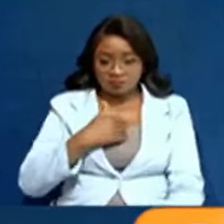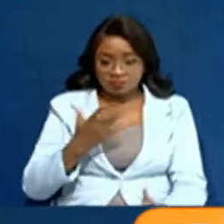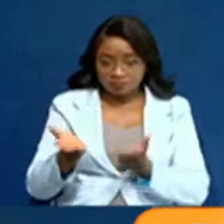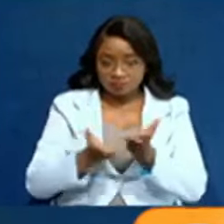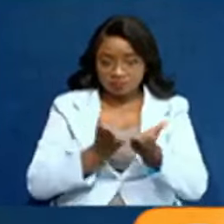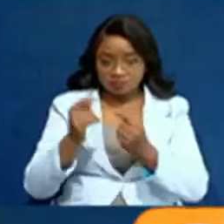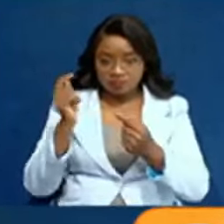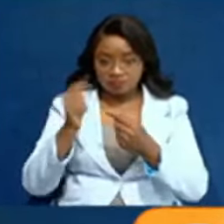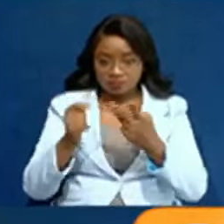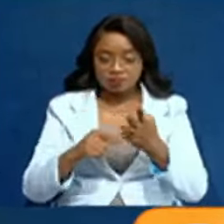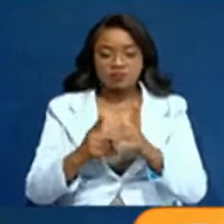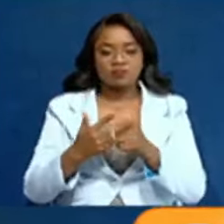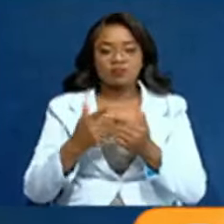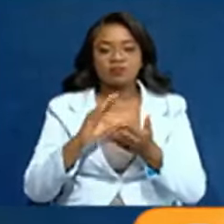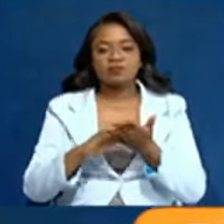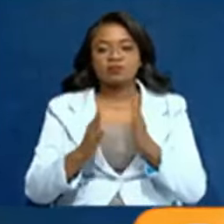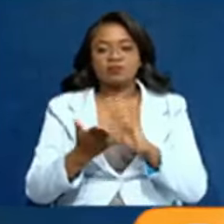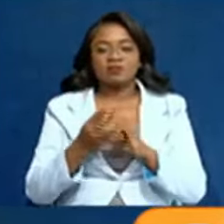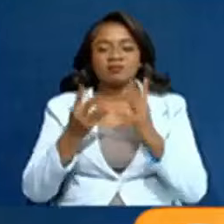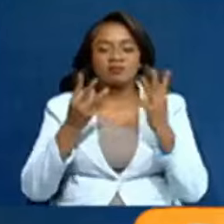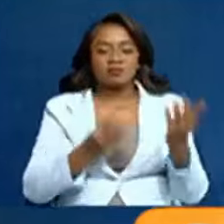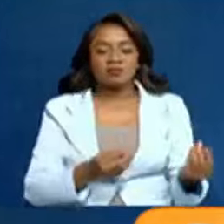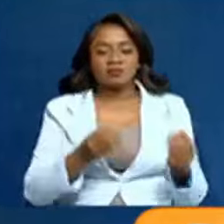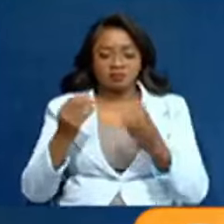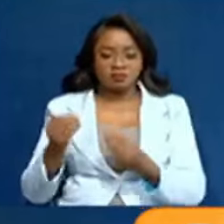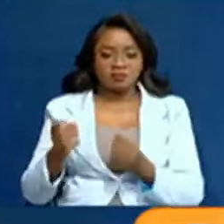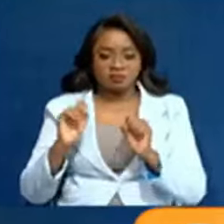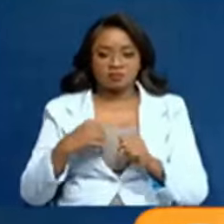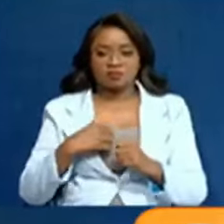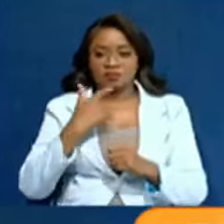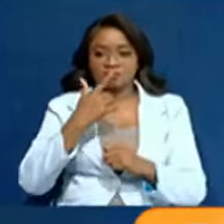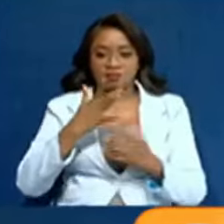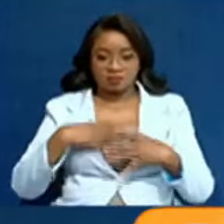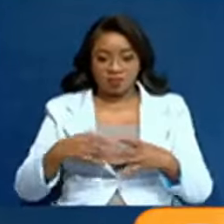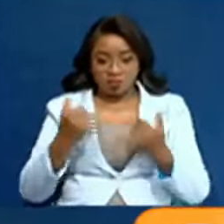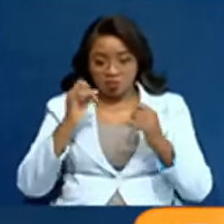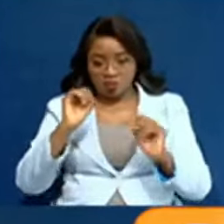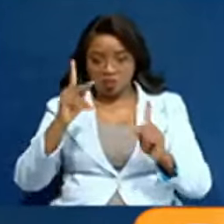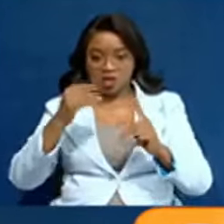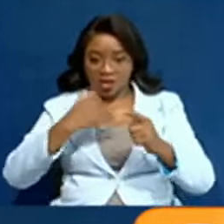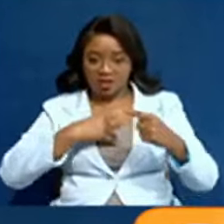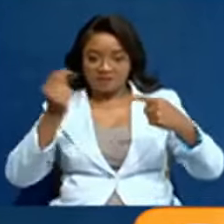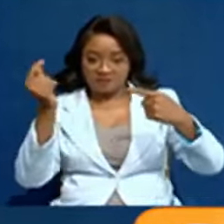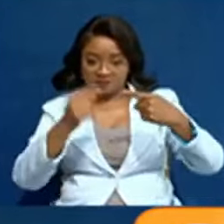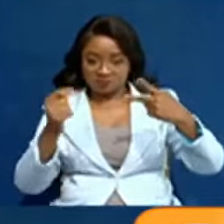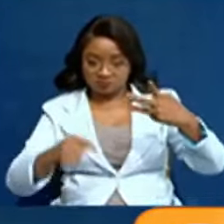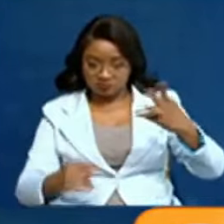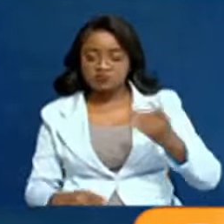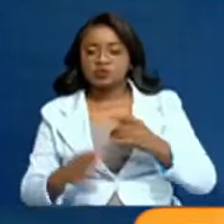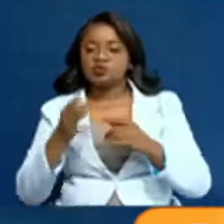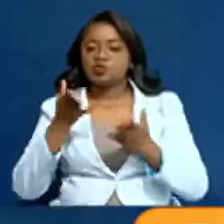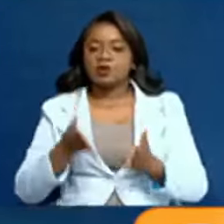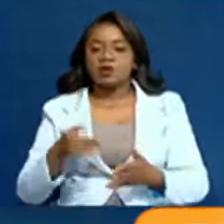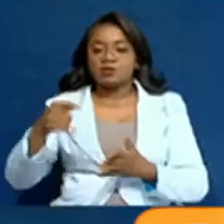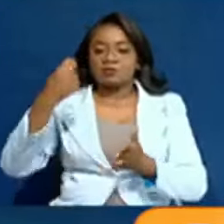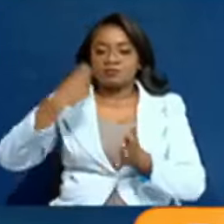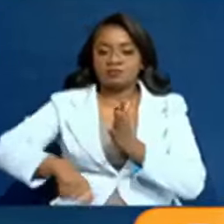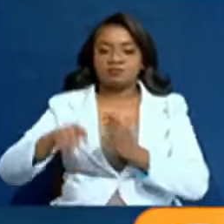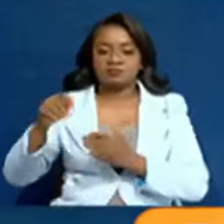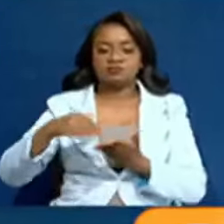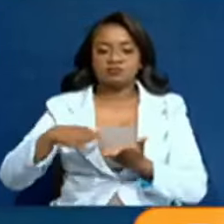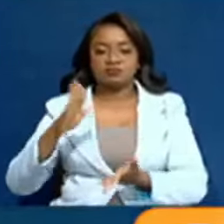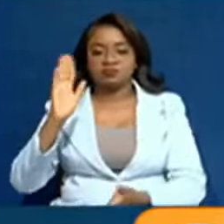easy also to go back and tell people, now I need to charge you more. Right. But also, the city,